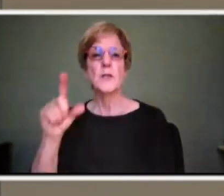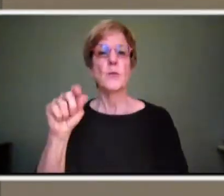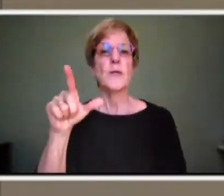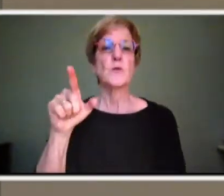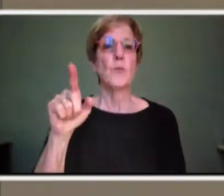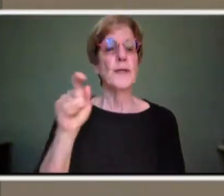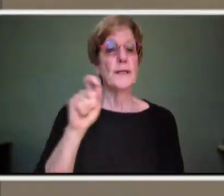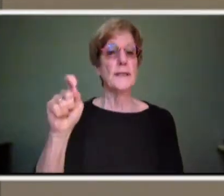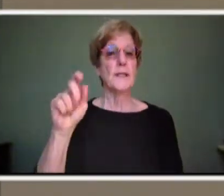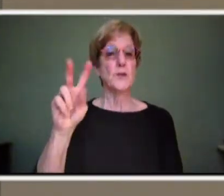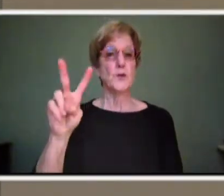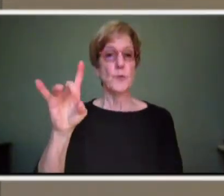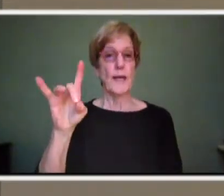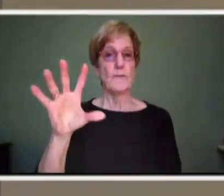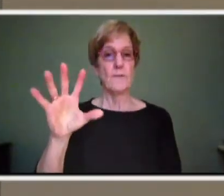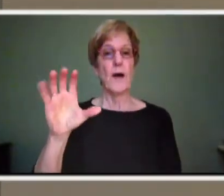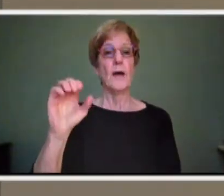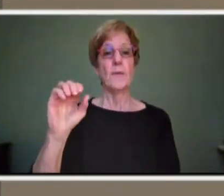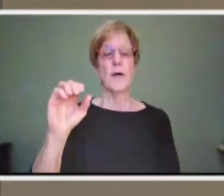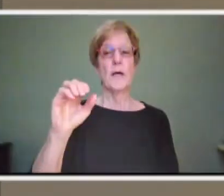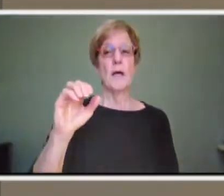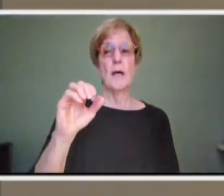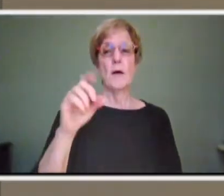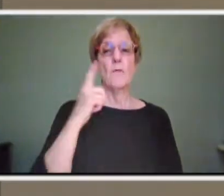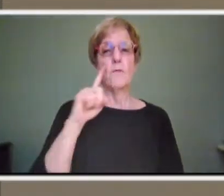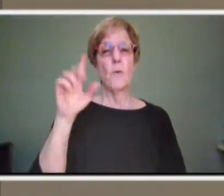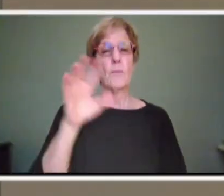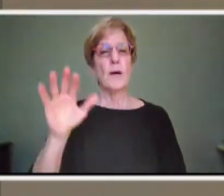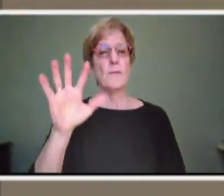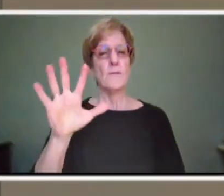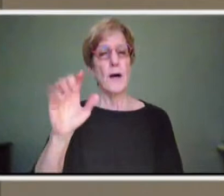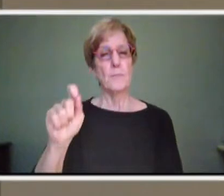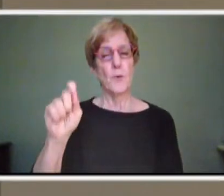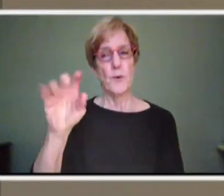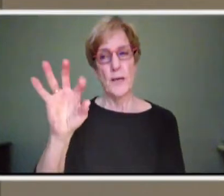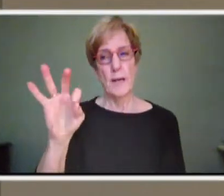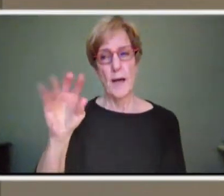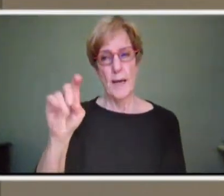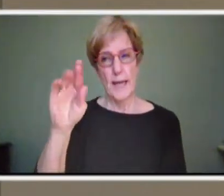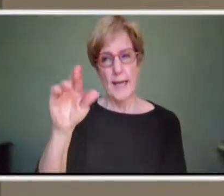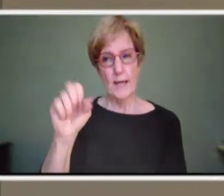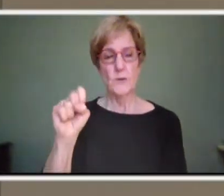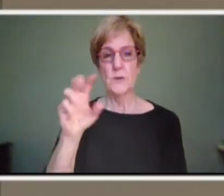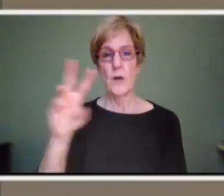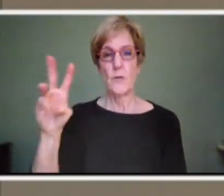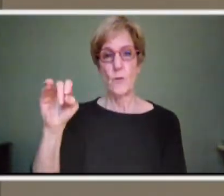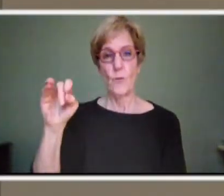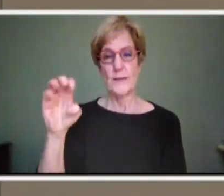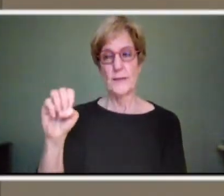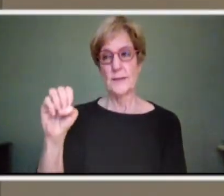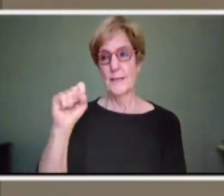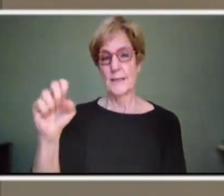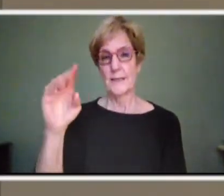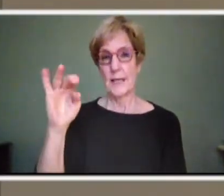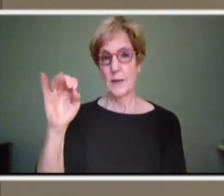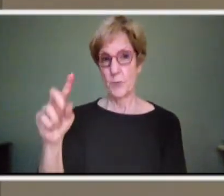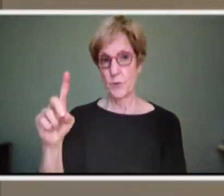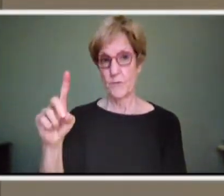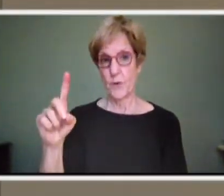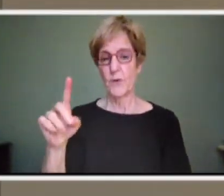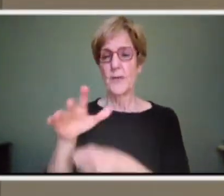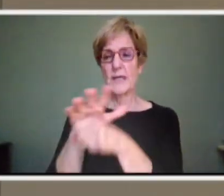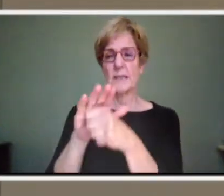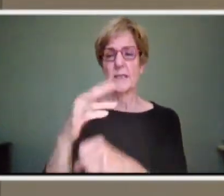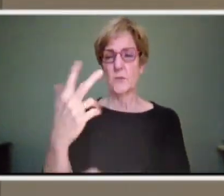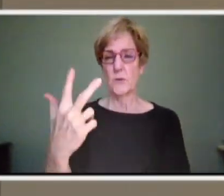2021-285, Providence Capital Group, for approximately 5.9 acres located on the west side of South Boulevard in District 3, Ms.